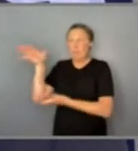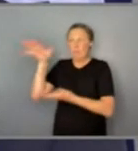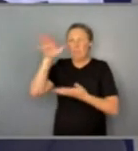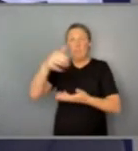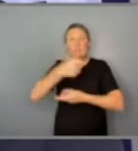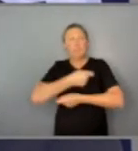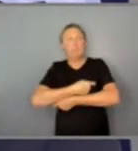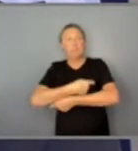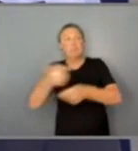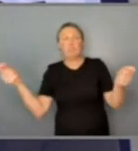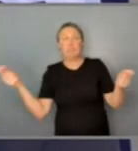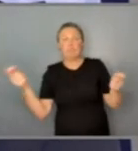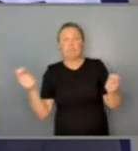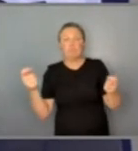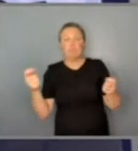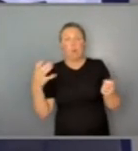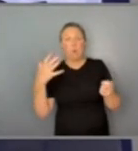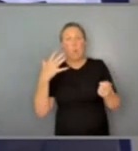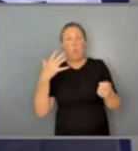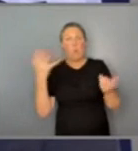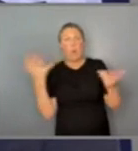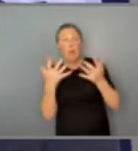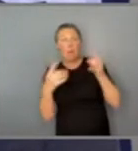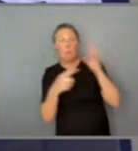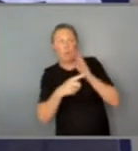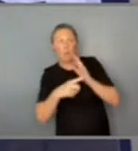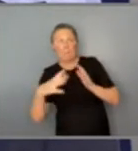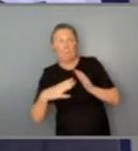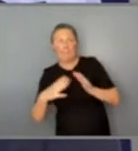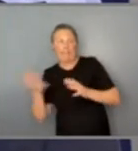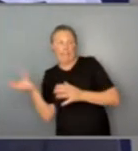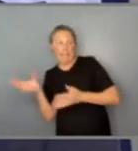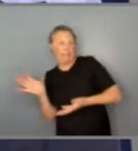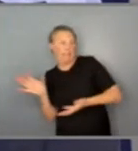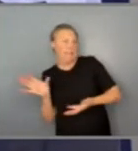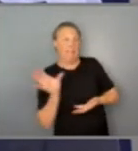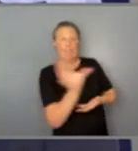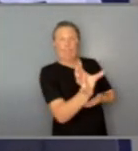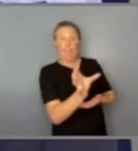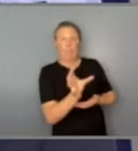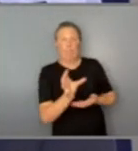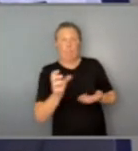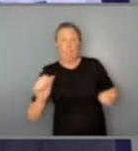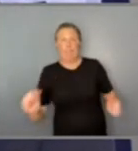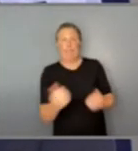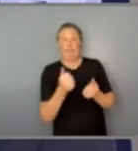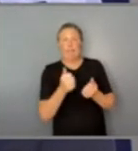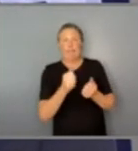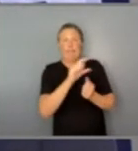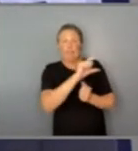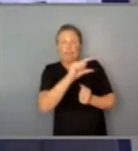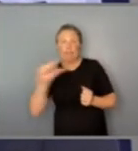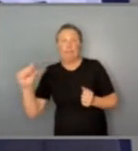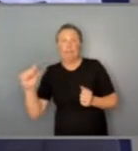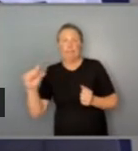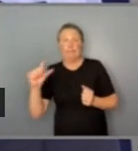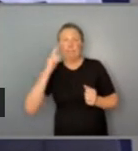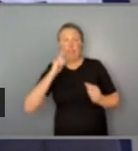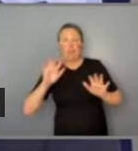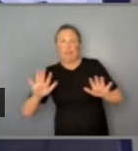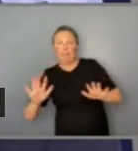of the doses that are being delivered to protect lives and save lives, but also to try and slow the spread as best as we can in